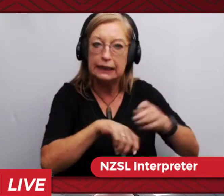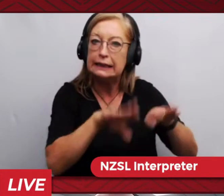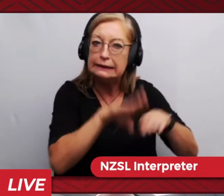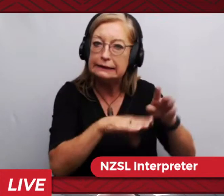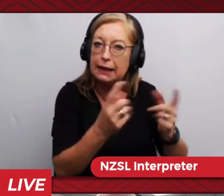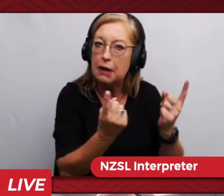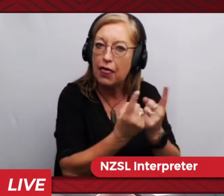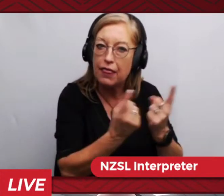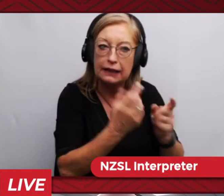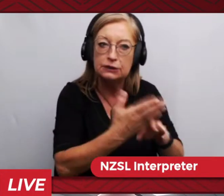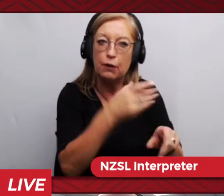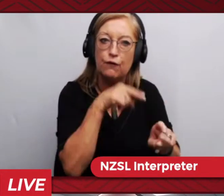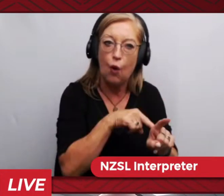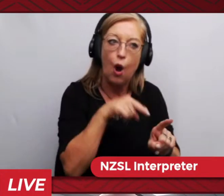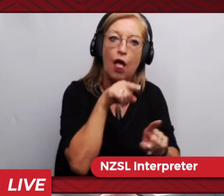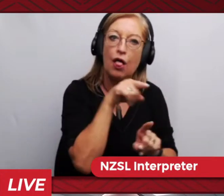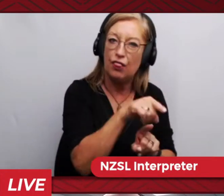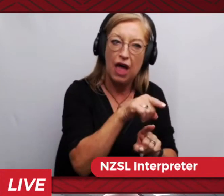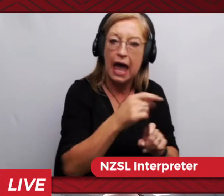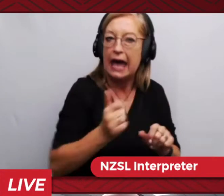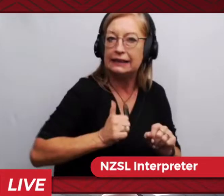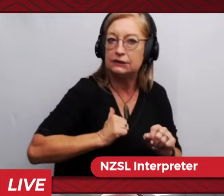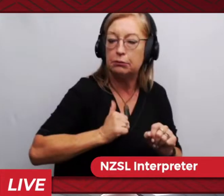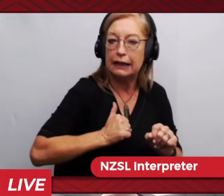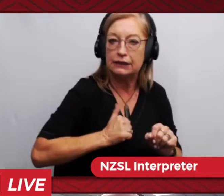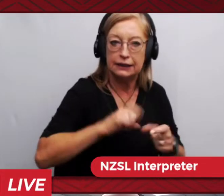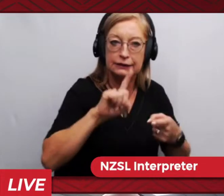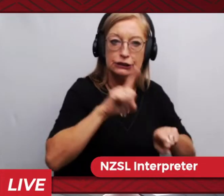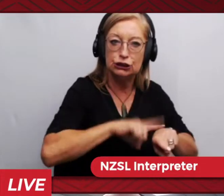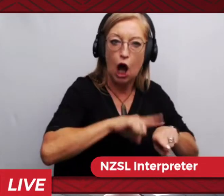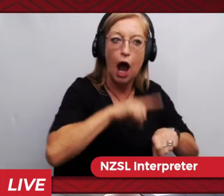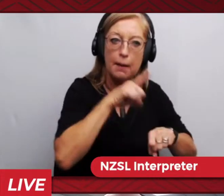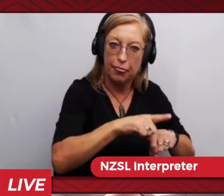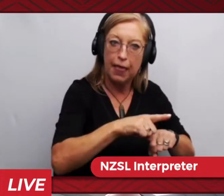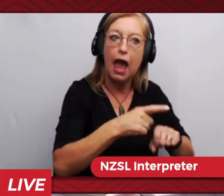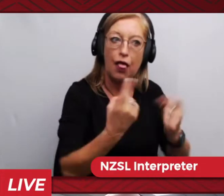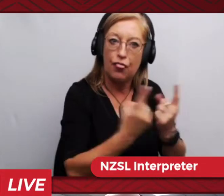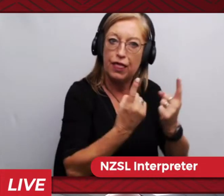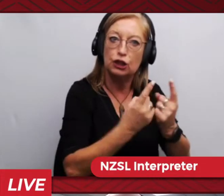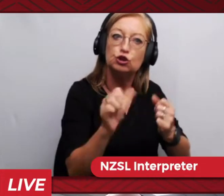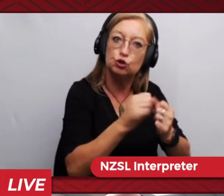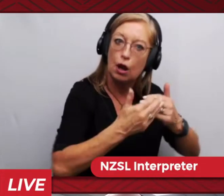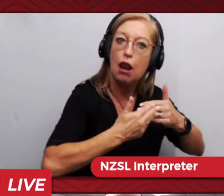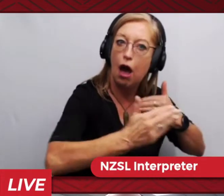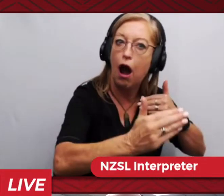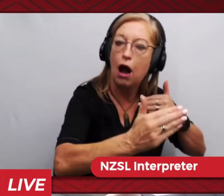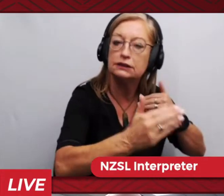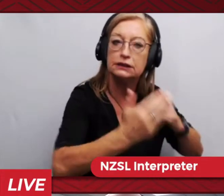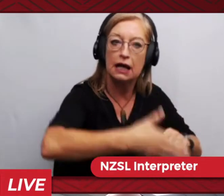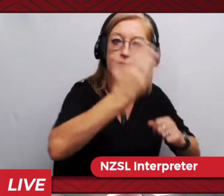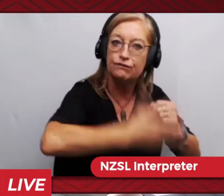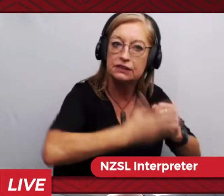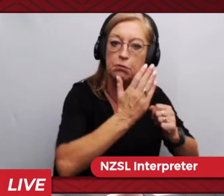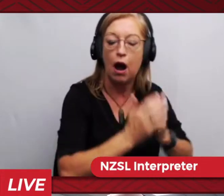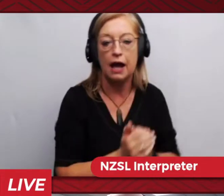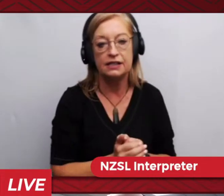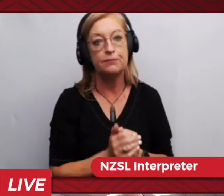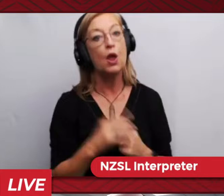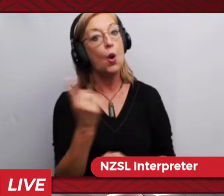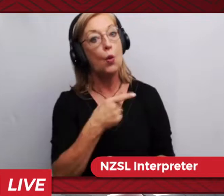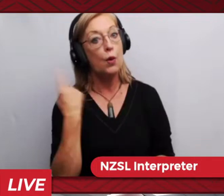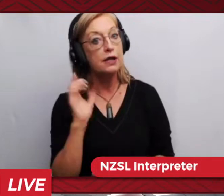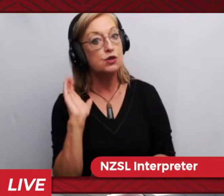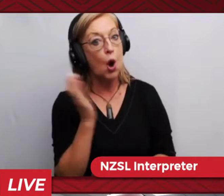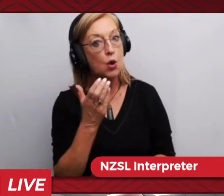life of the item has expired, And we as hosts will get more details on the